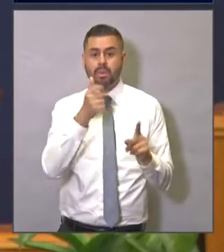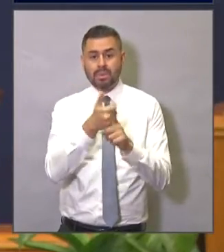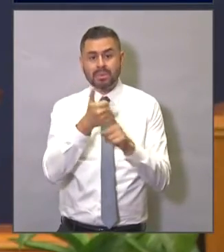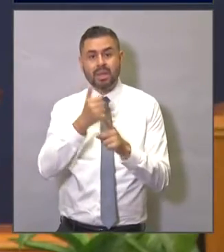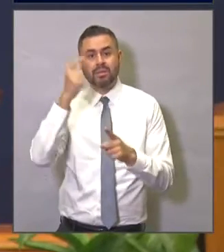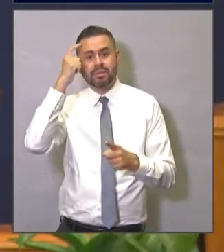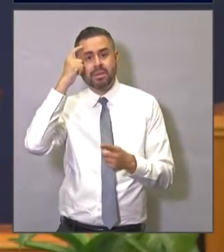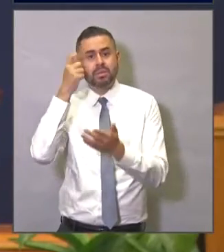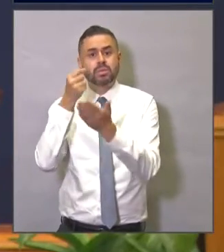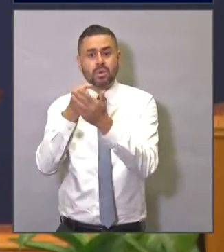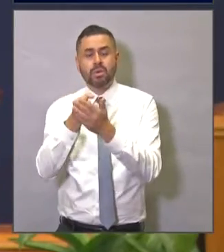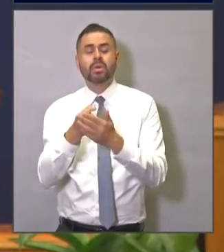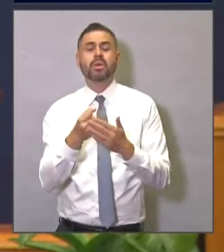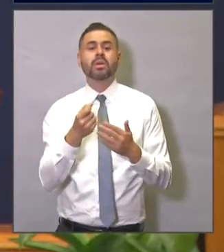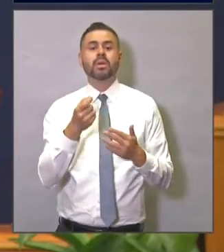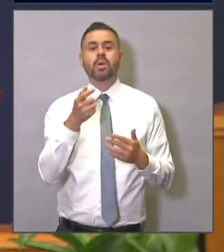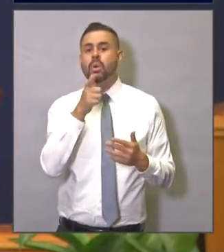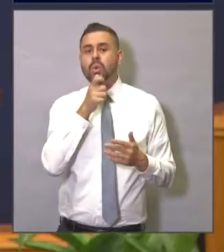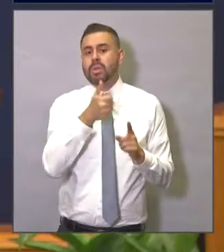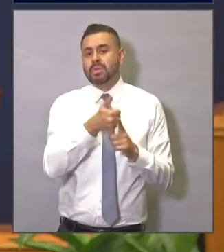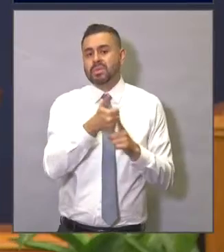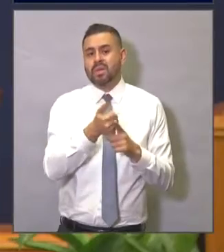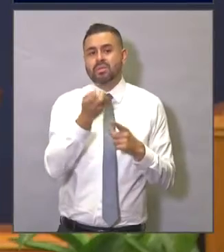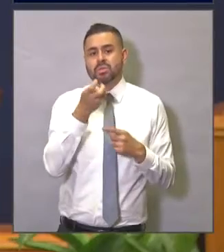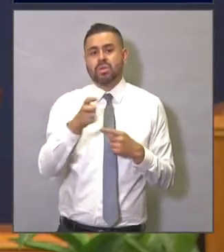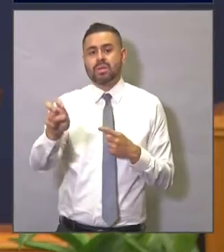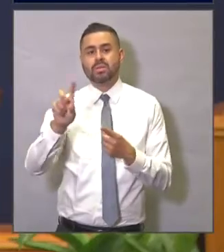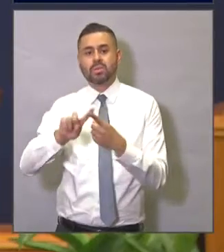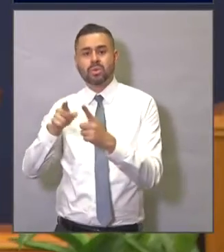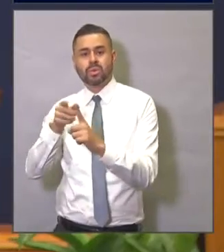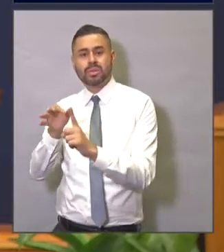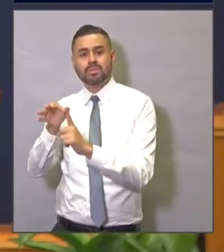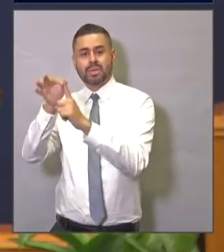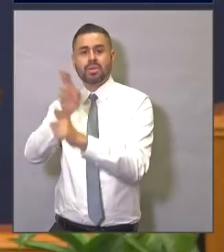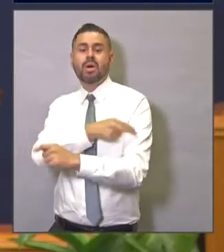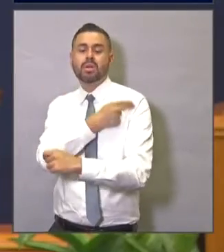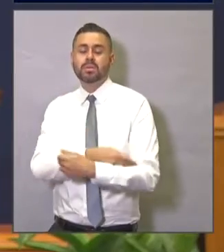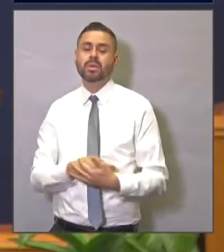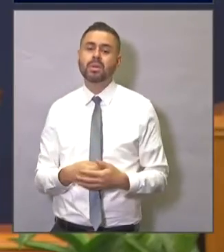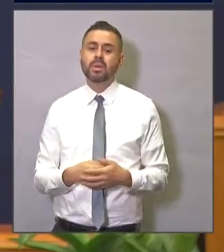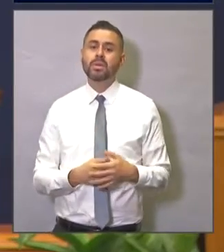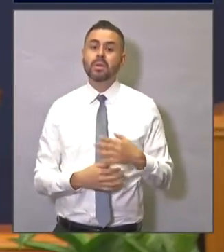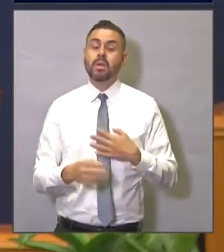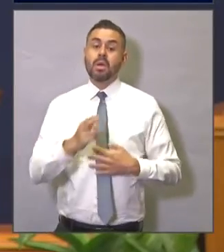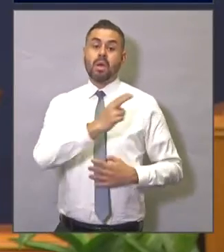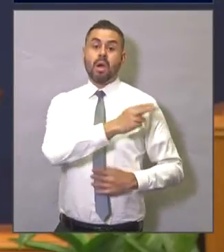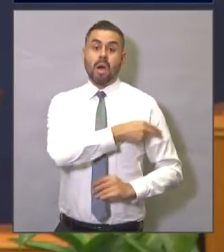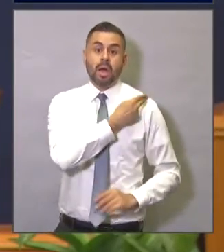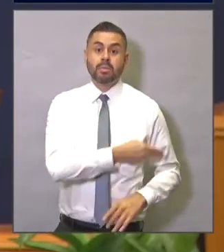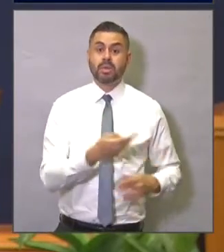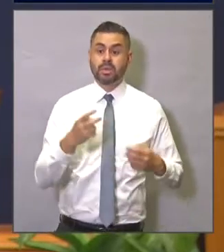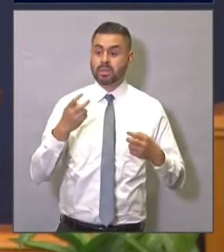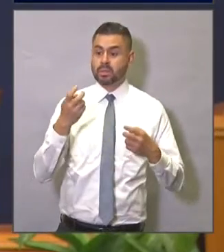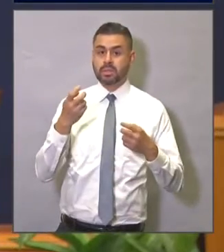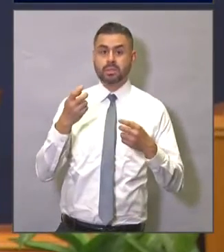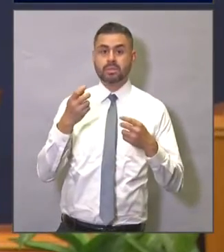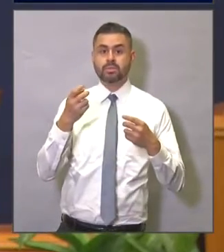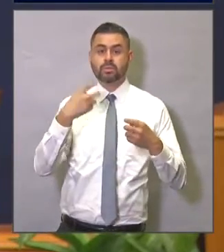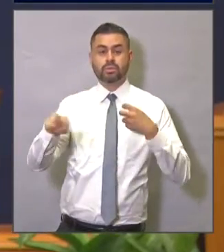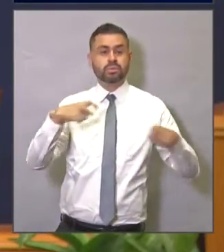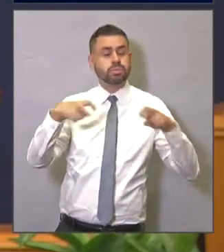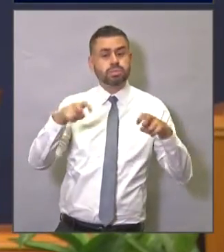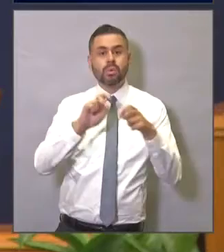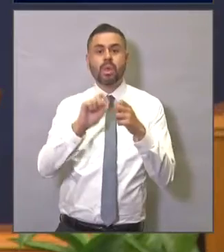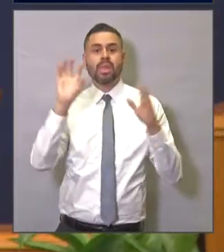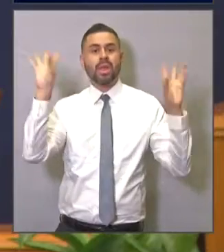who are being transported to specialty centers. This option is being used widely by hospitals across the county at present,